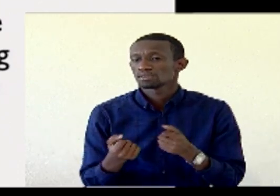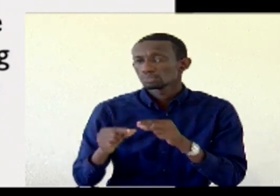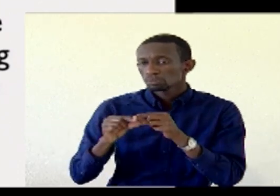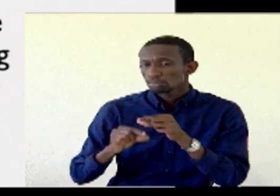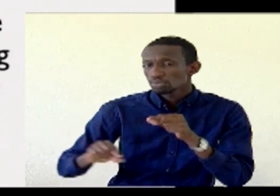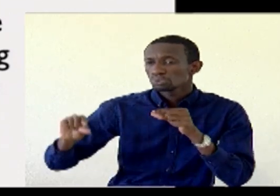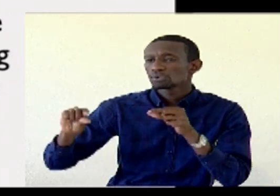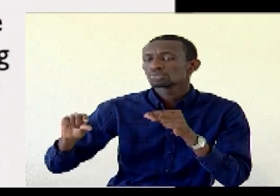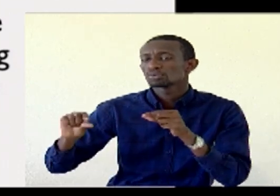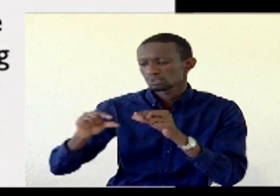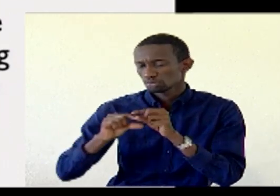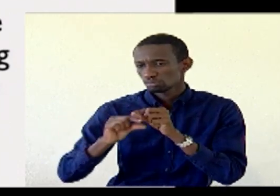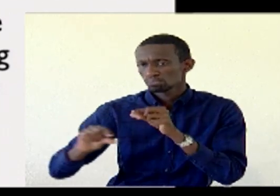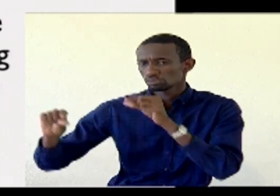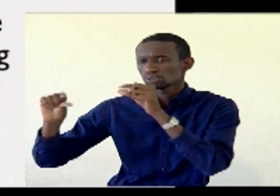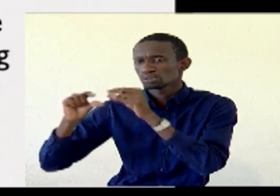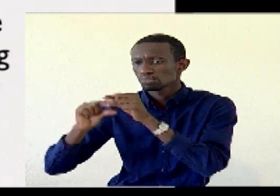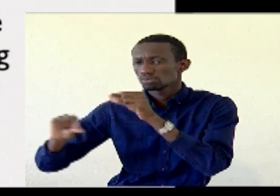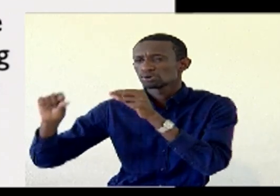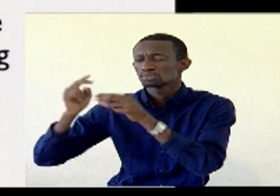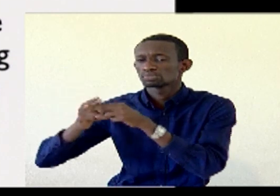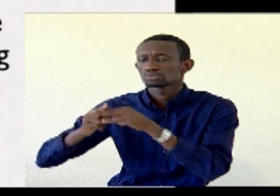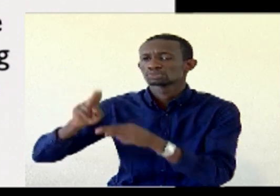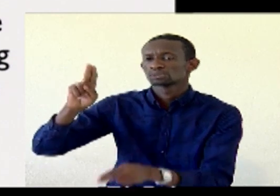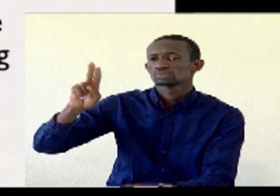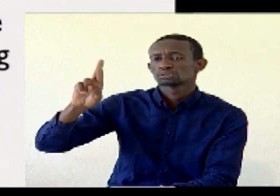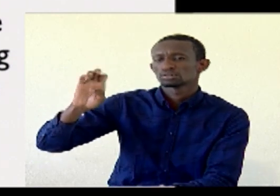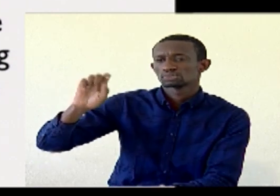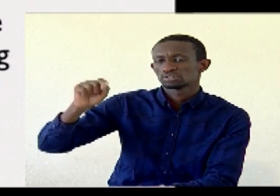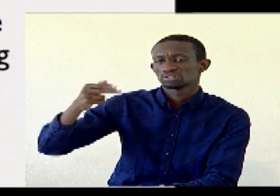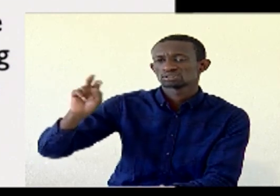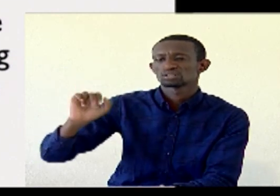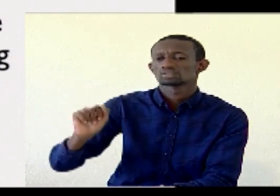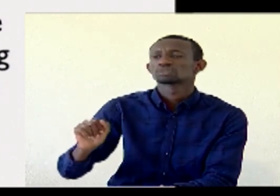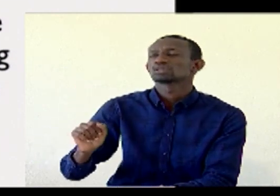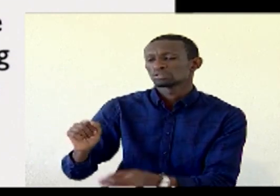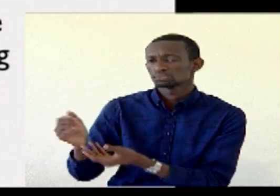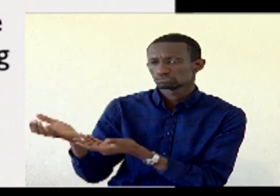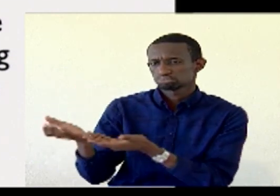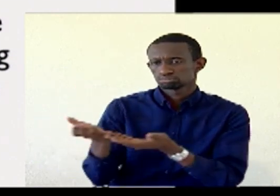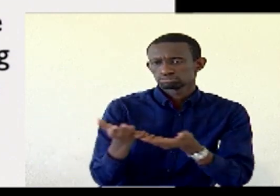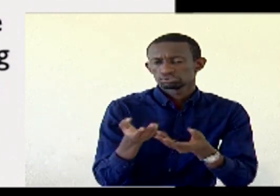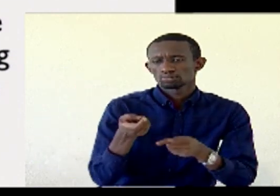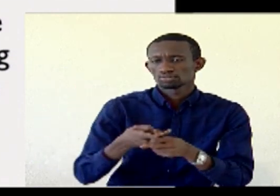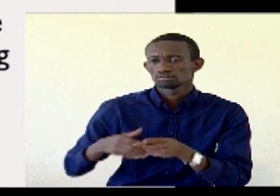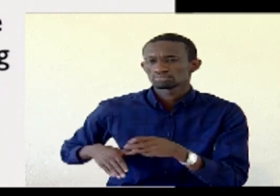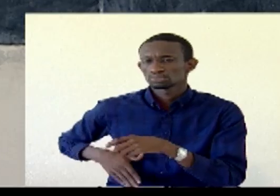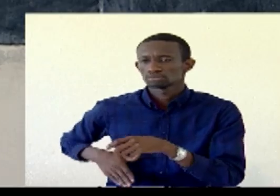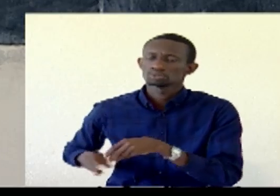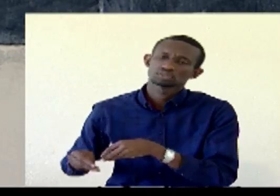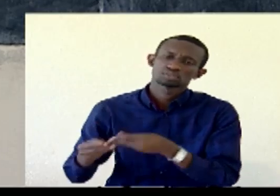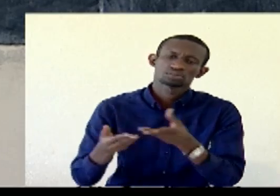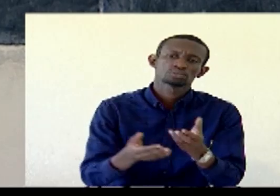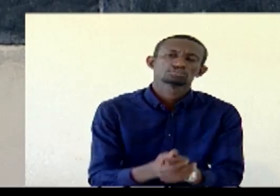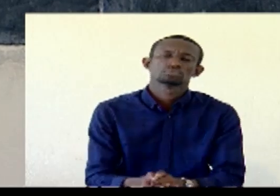call ureter, which carries urine from the kidney to the urinary bladder or to the bladder. And I said the muscles